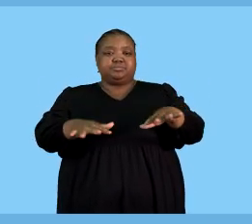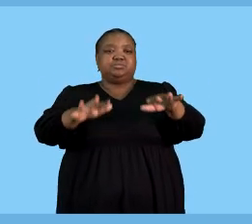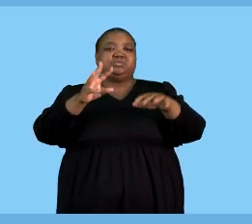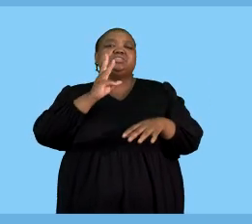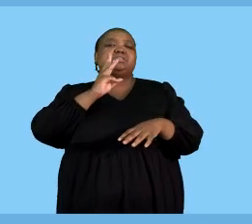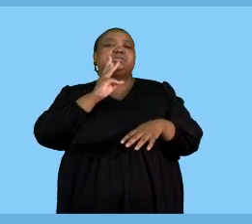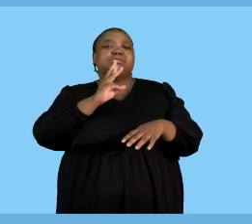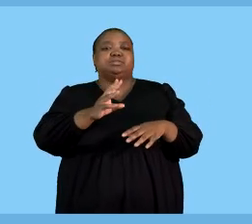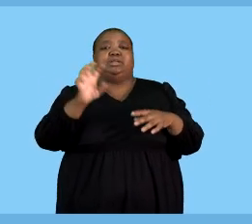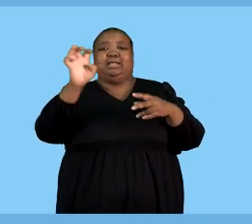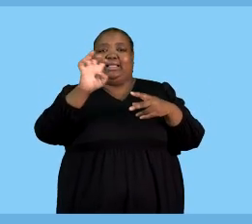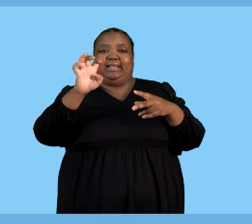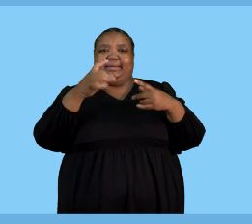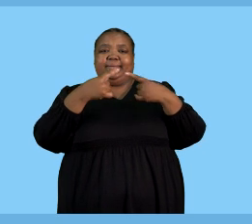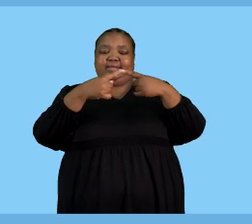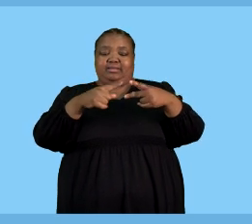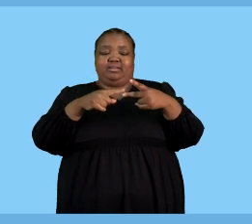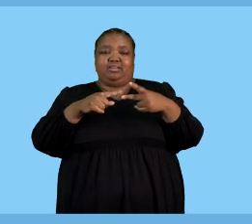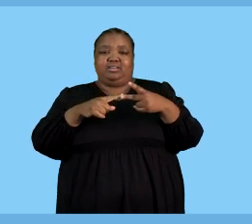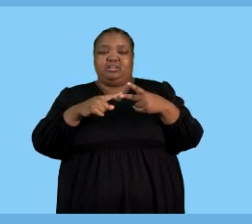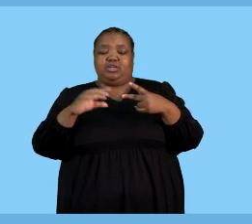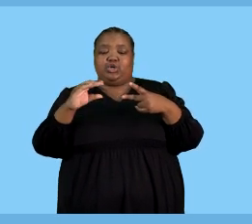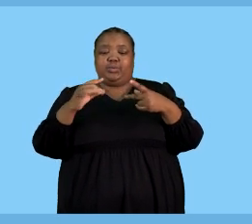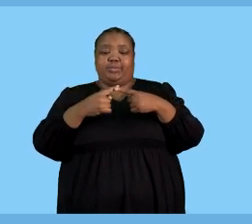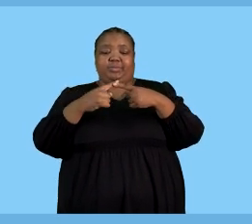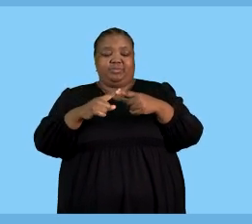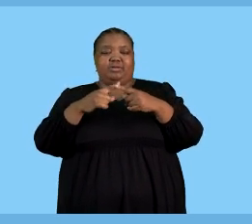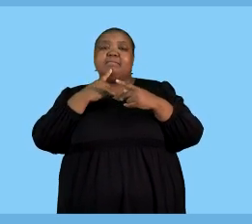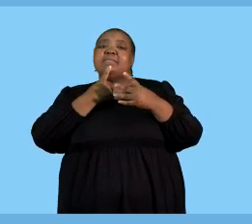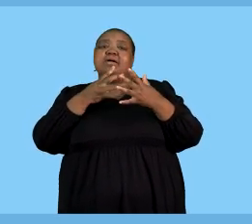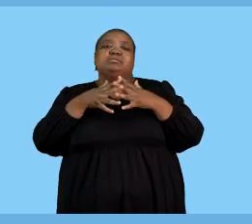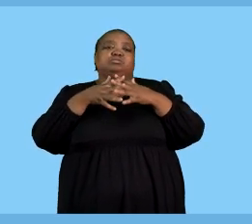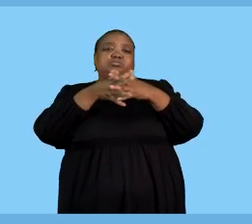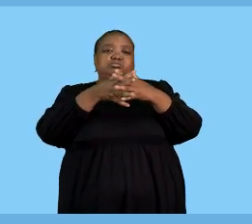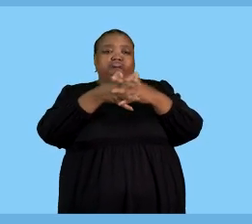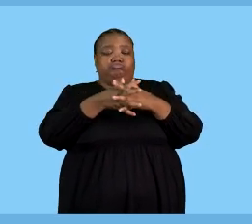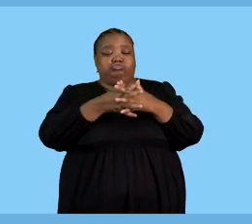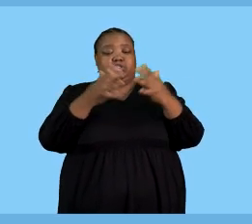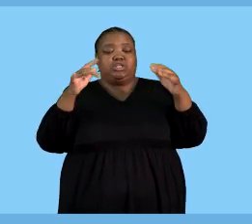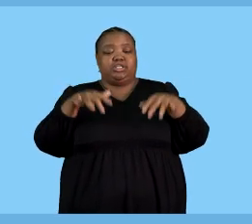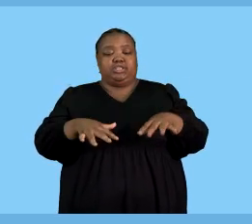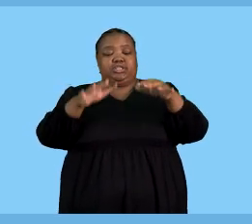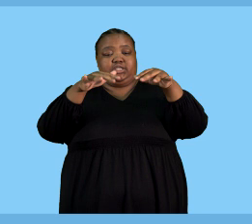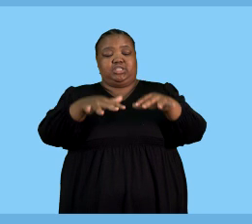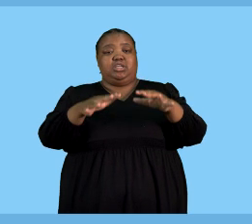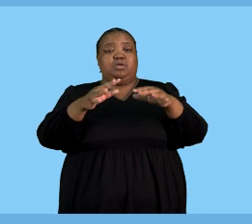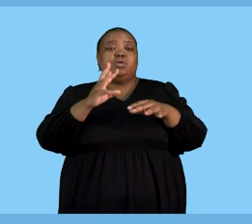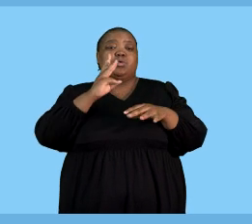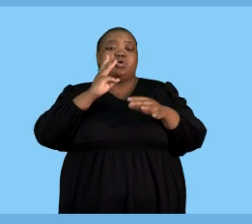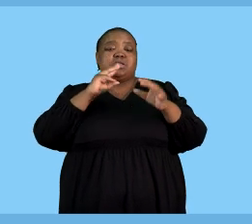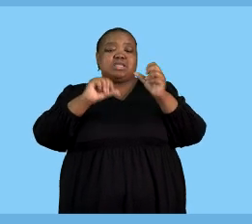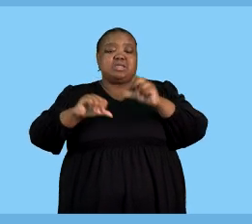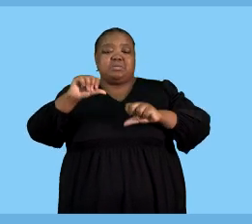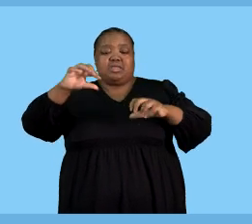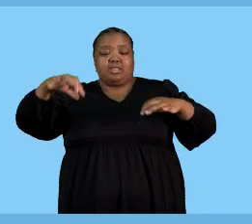an element. It's also not a compound, but is a mixture. So seawater is a mixture of different things. And those things